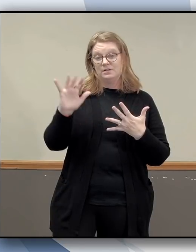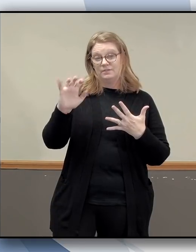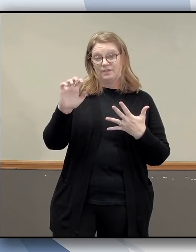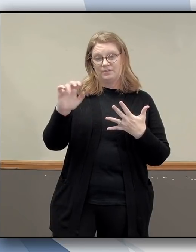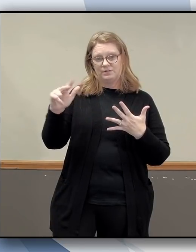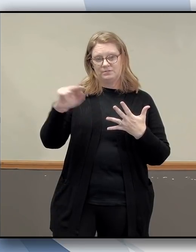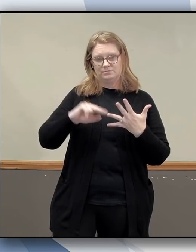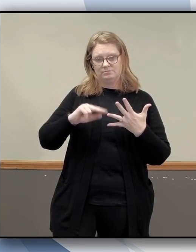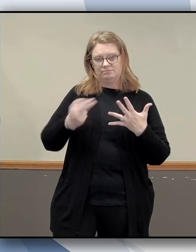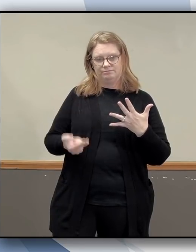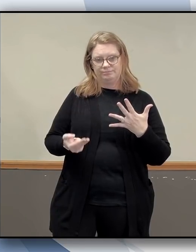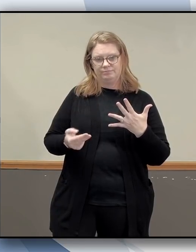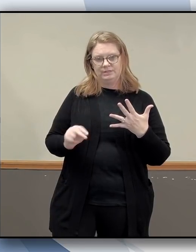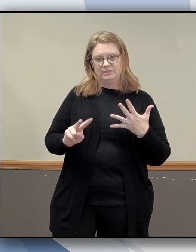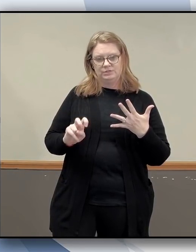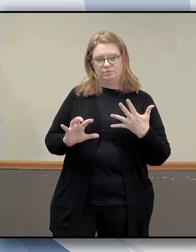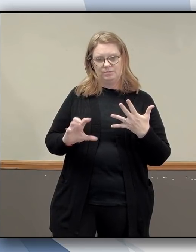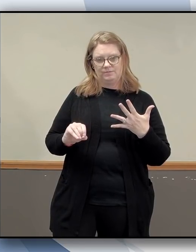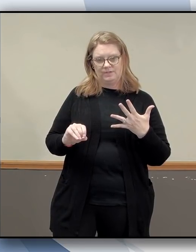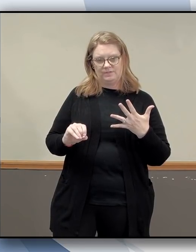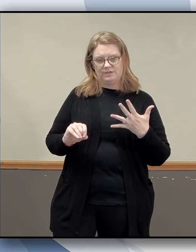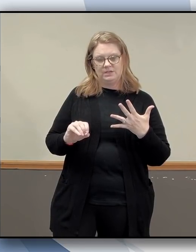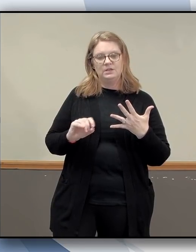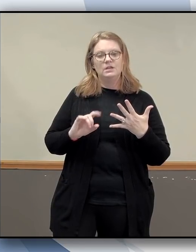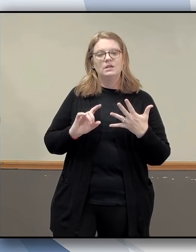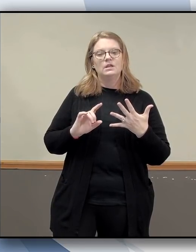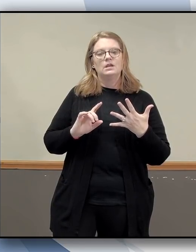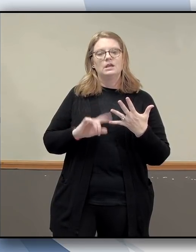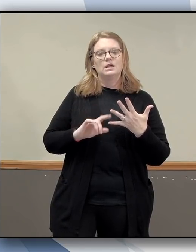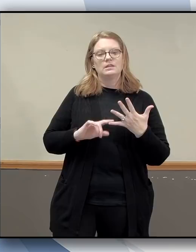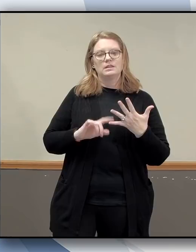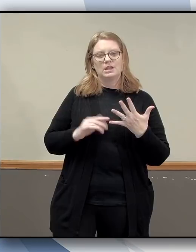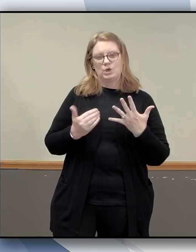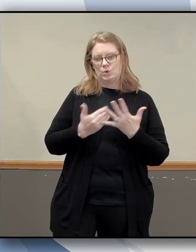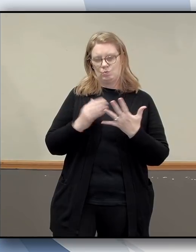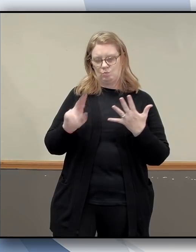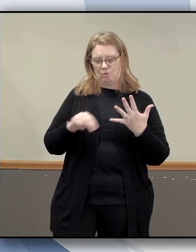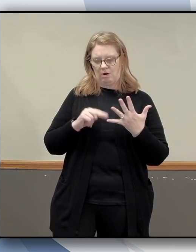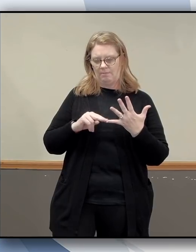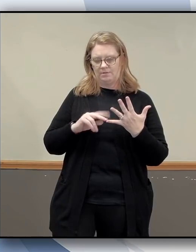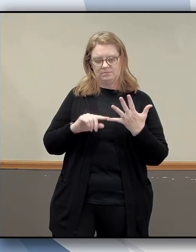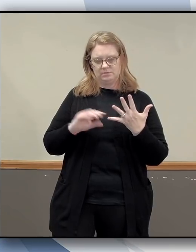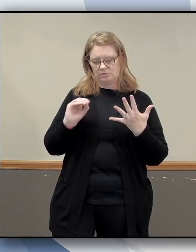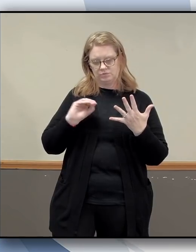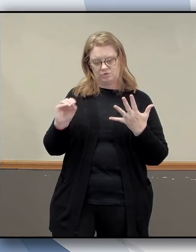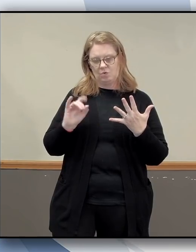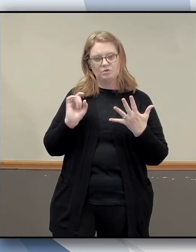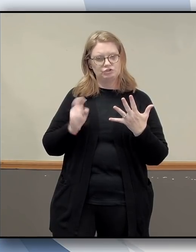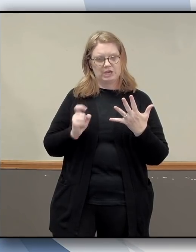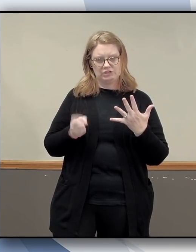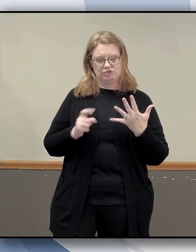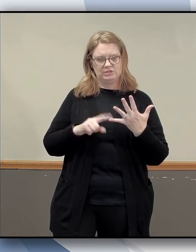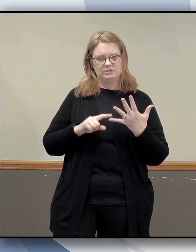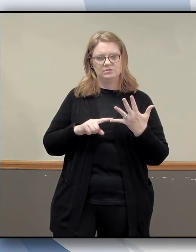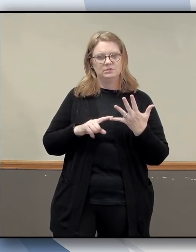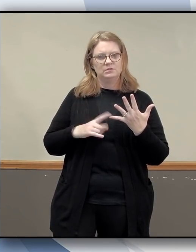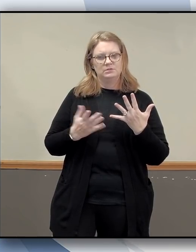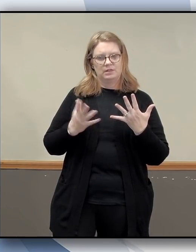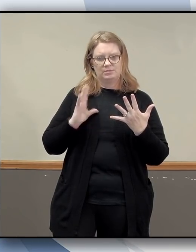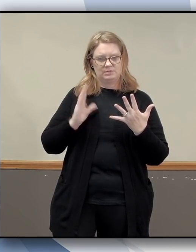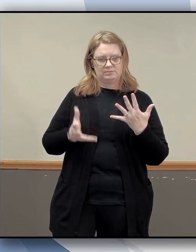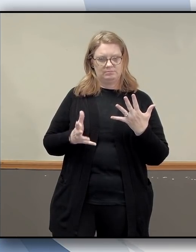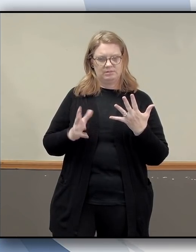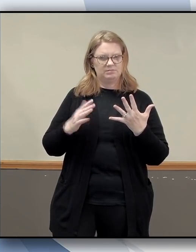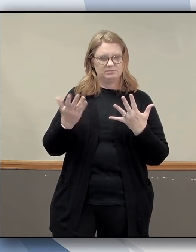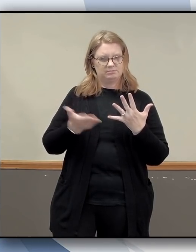500 to 250. And the new normal is the blue, which there was no changes. That was operating as usual, so no changes on the guidelines.